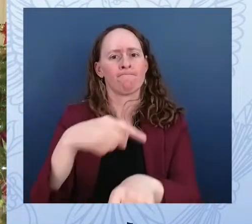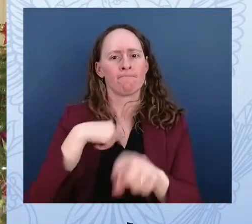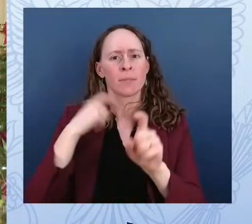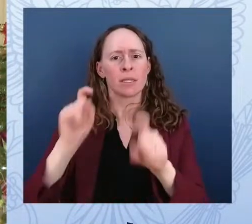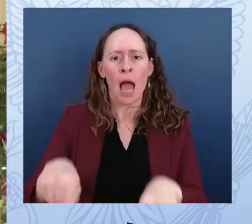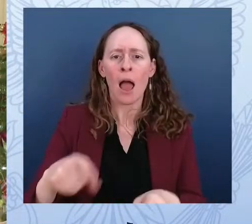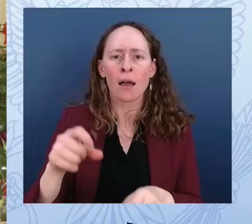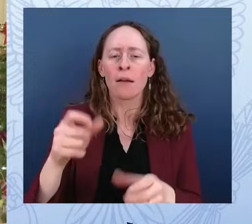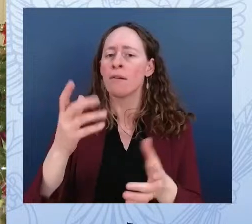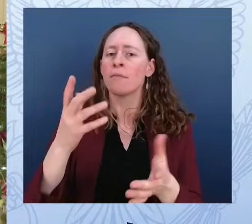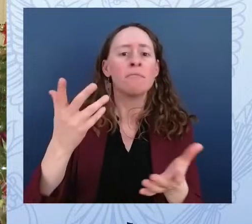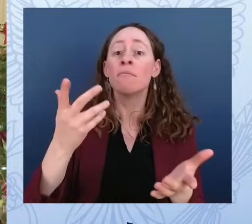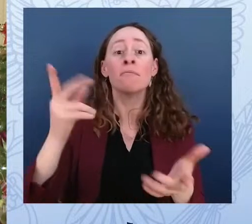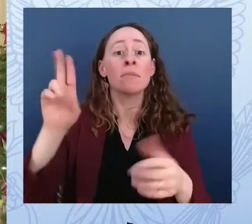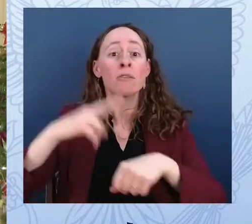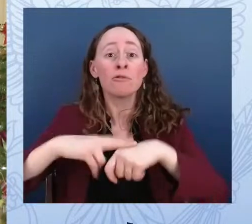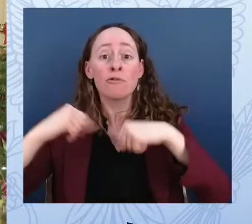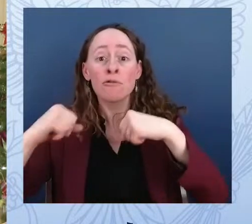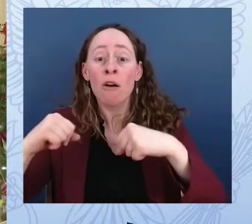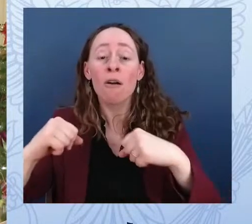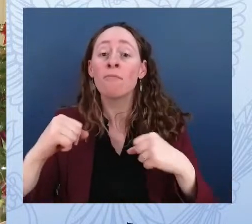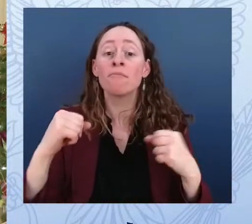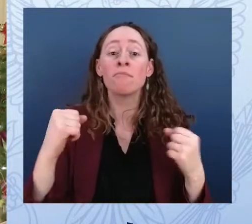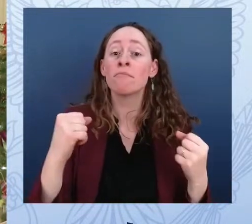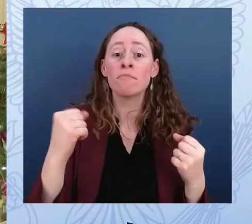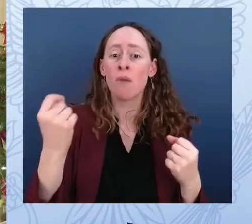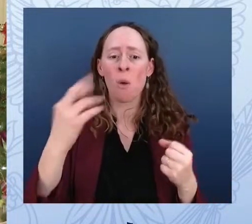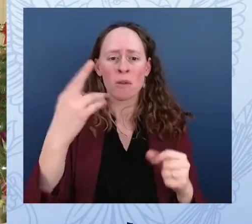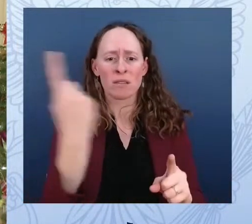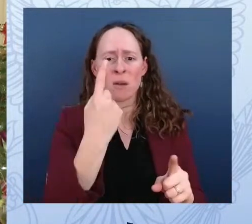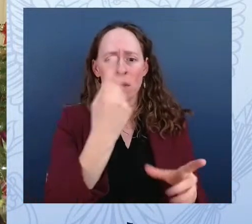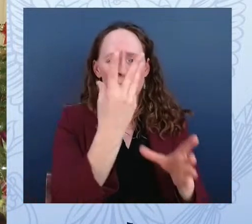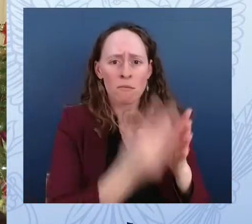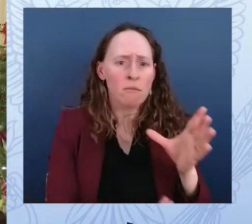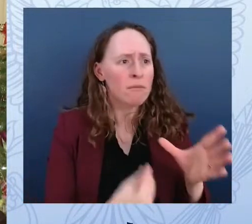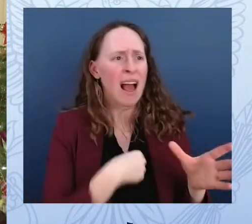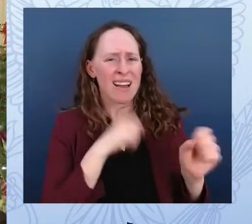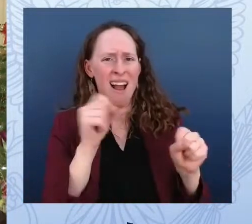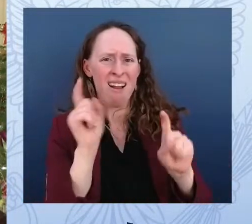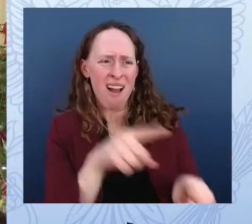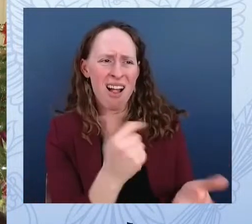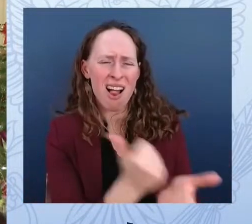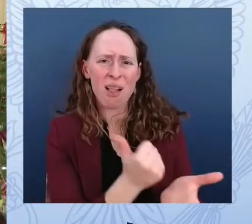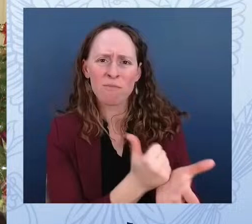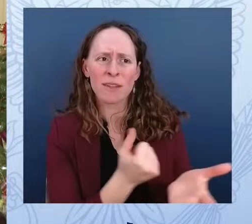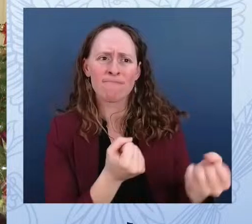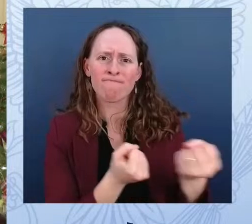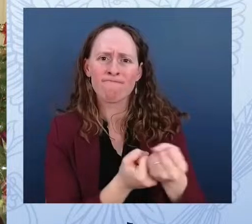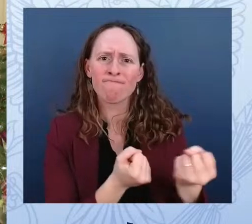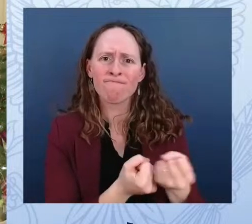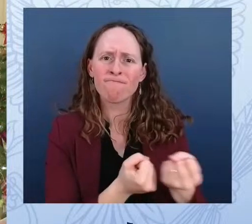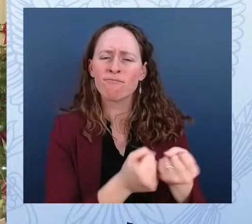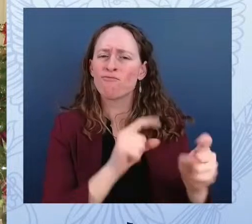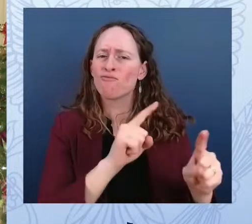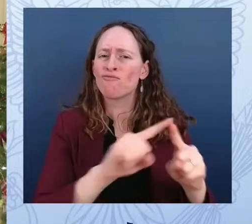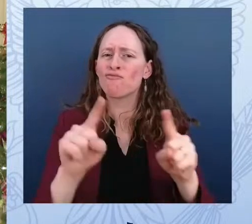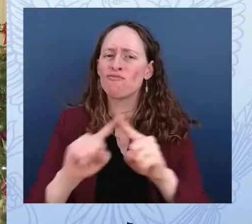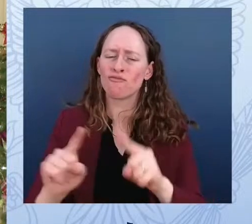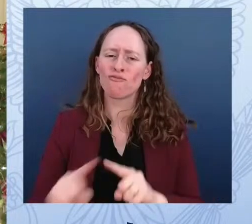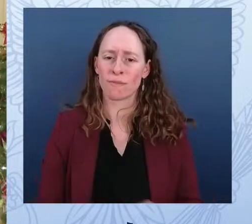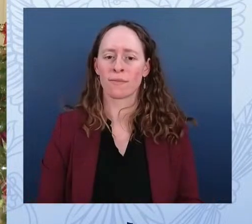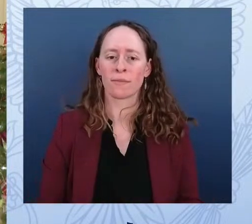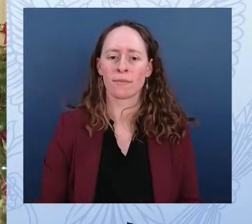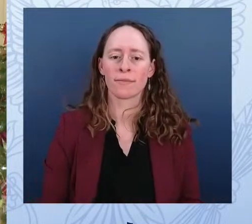passed away, and providing families with closure and honoring the commitment of our fallen service members, responding